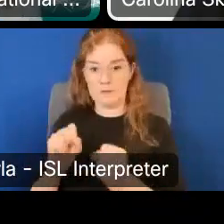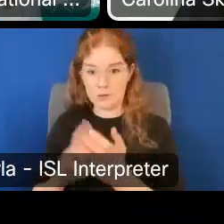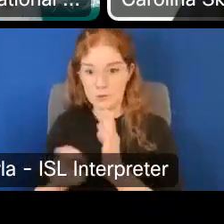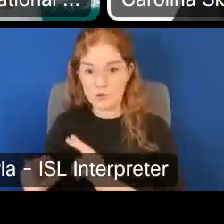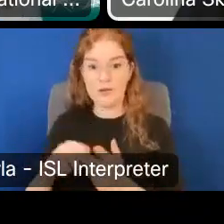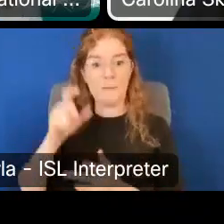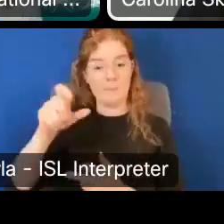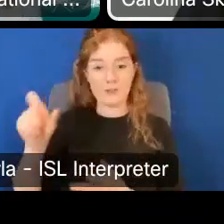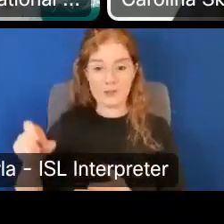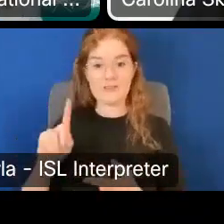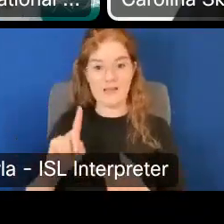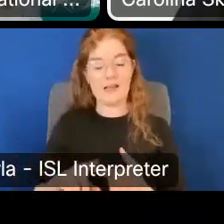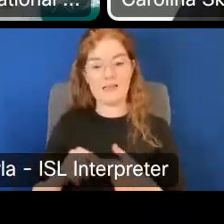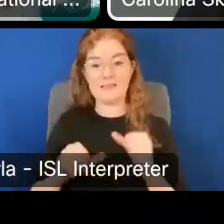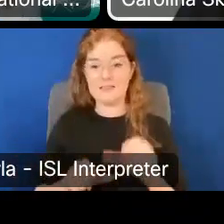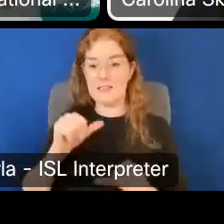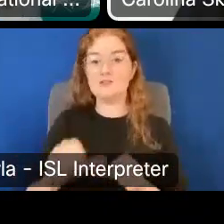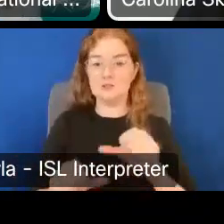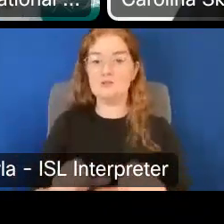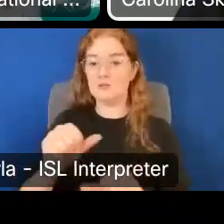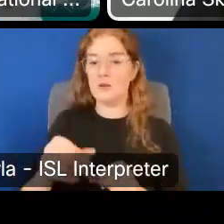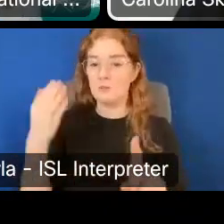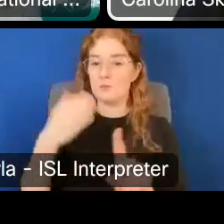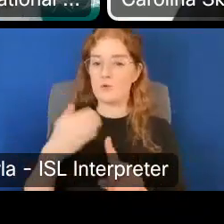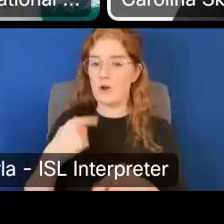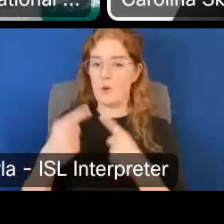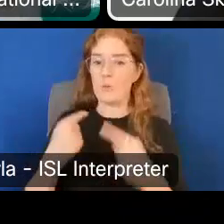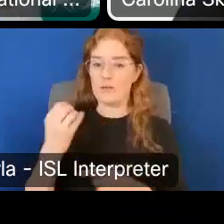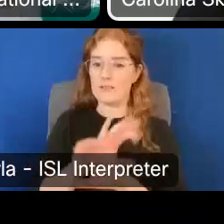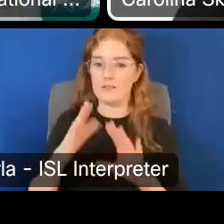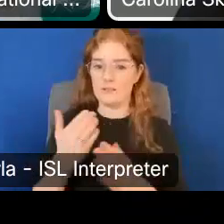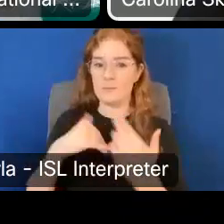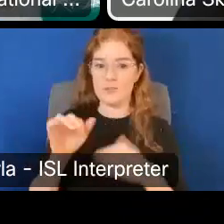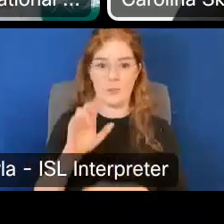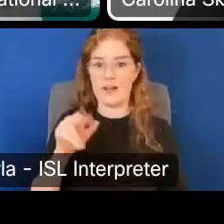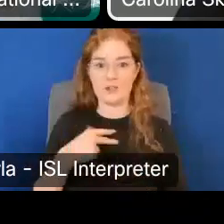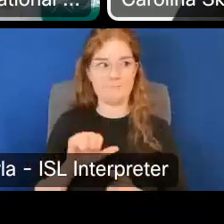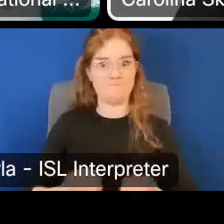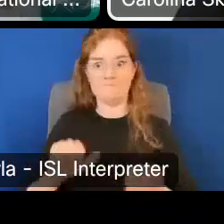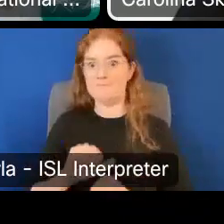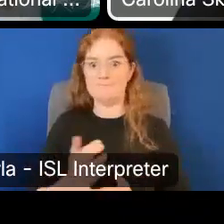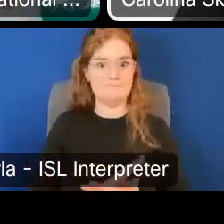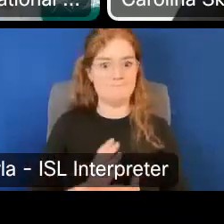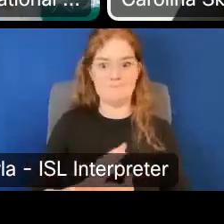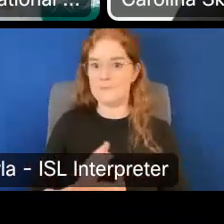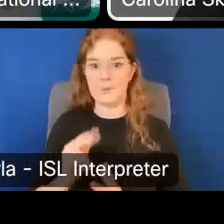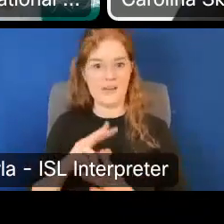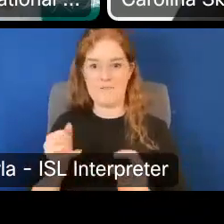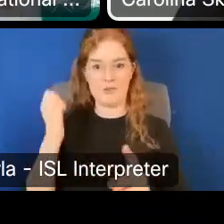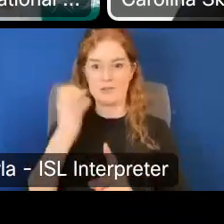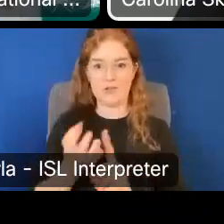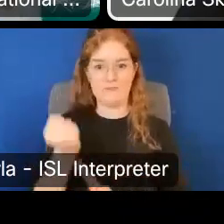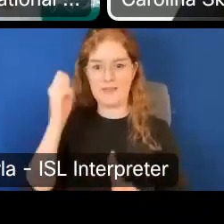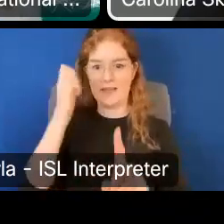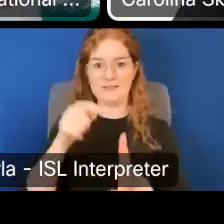that iterative approach. You know, I felt, you know, it's always coming through that you can't just stand still. You'll never reach the end, that you always need to kind